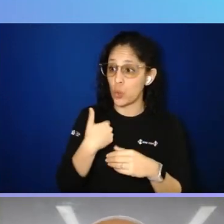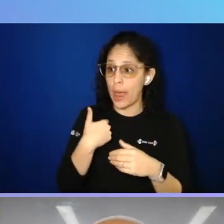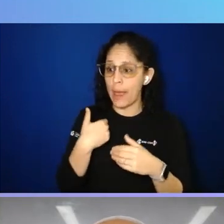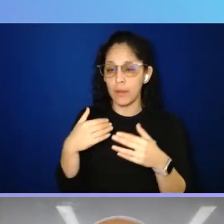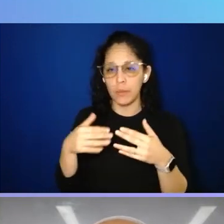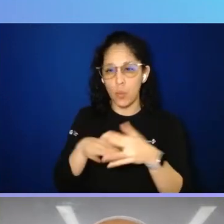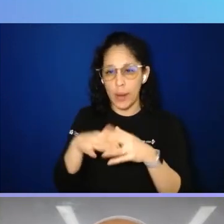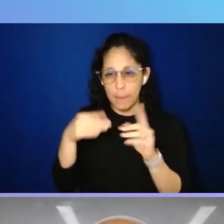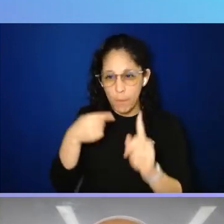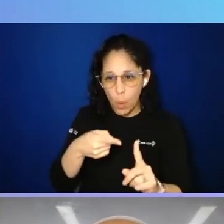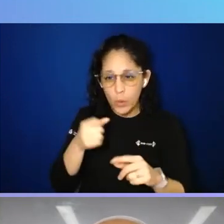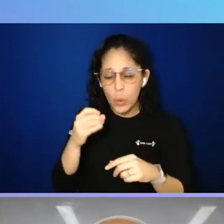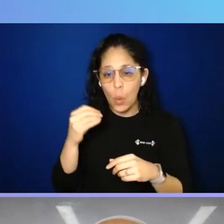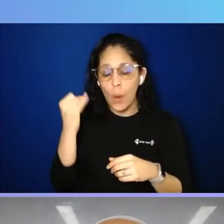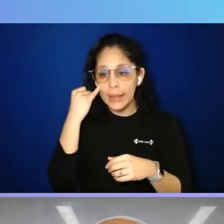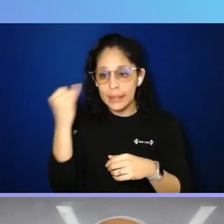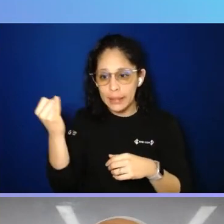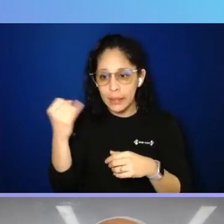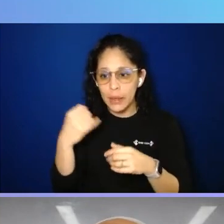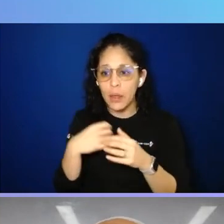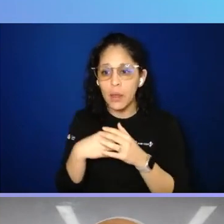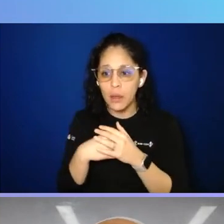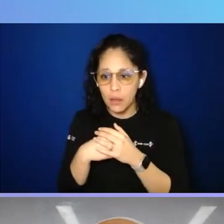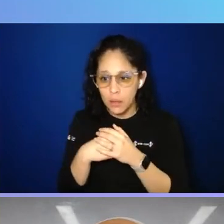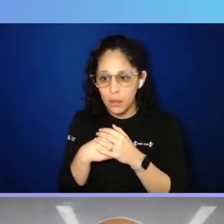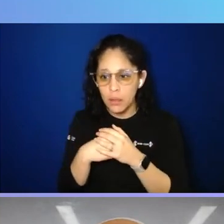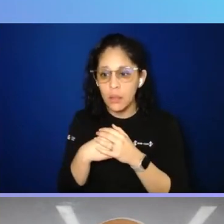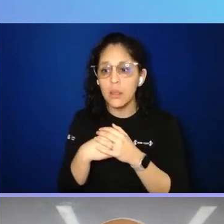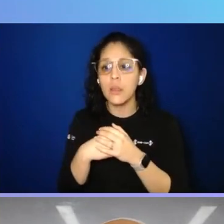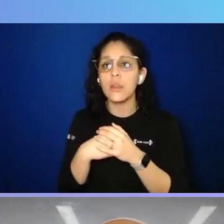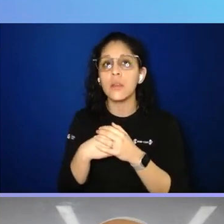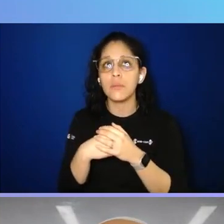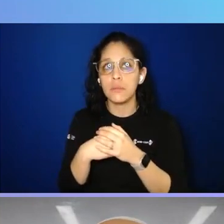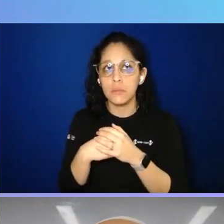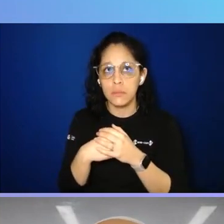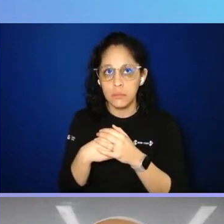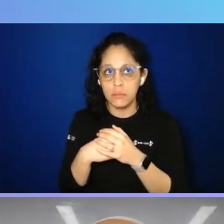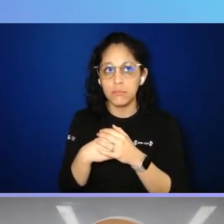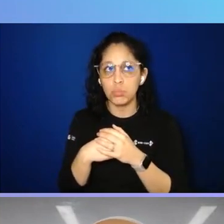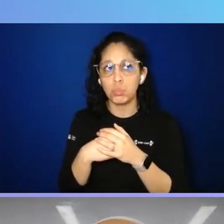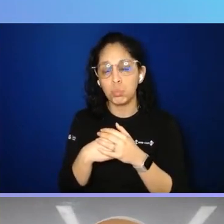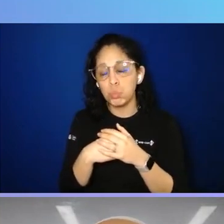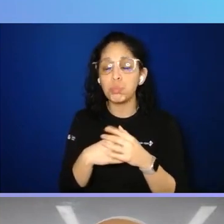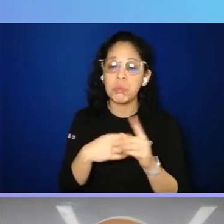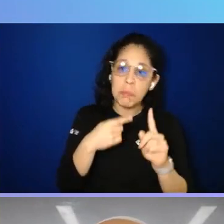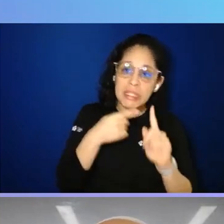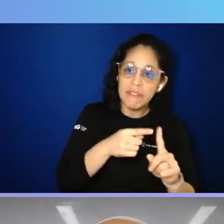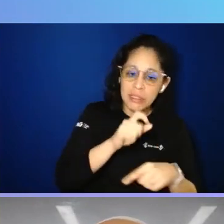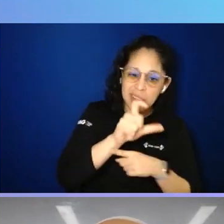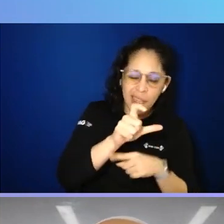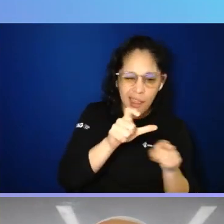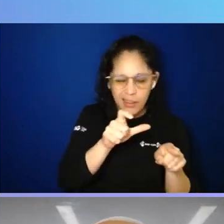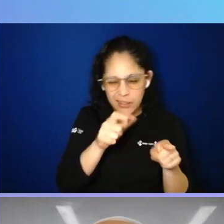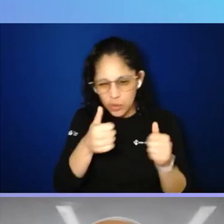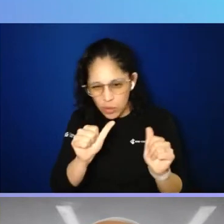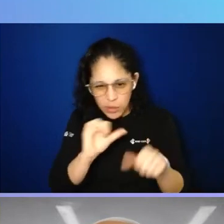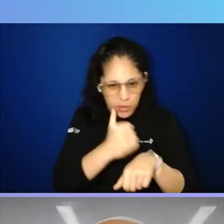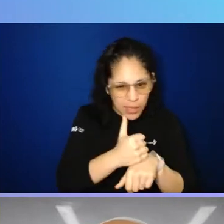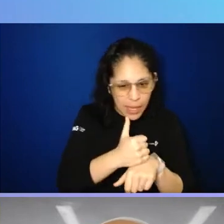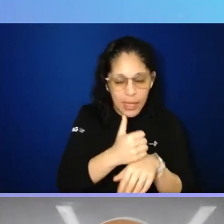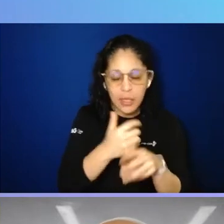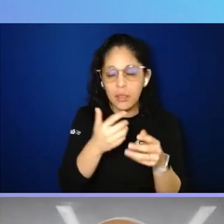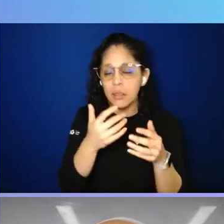So the idea is instead of checking for a specific size in order to change